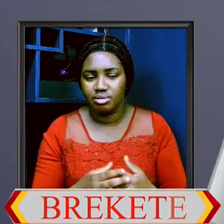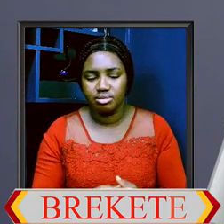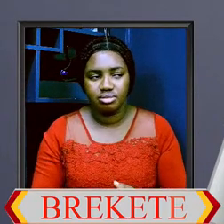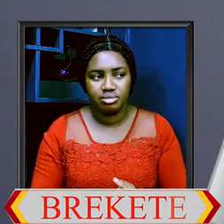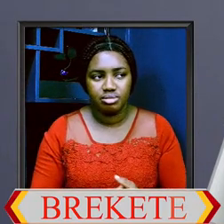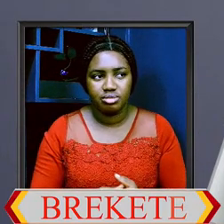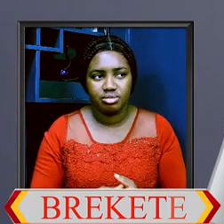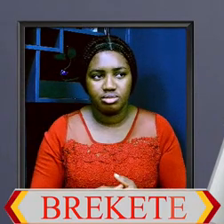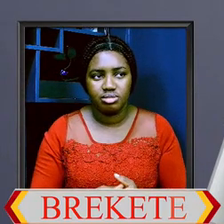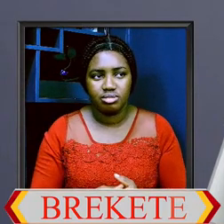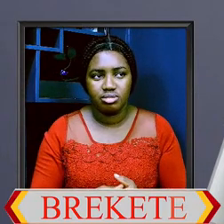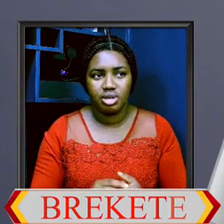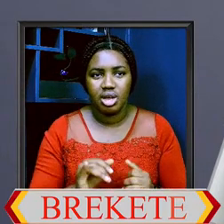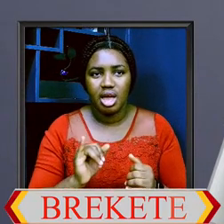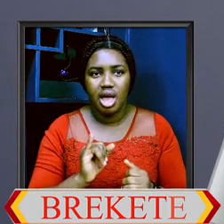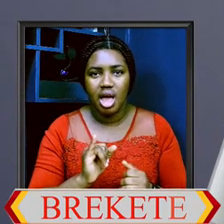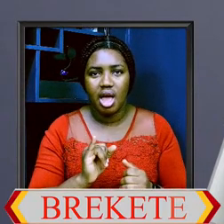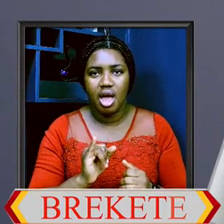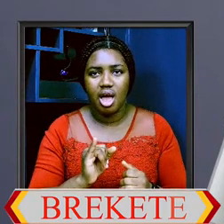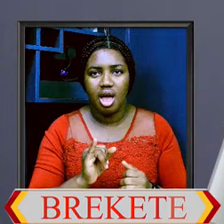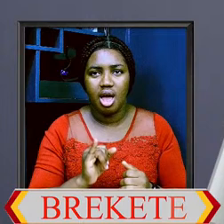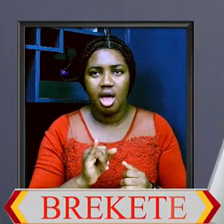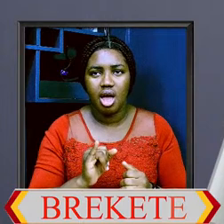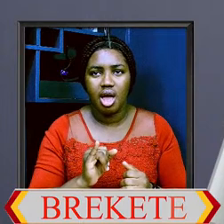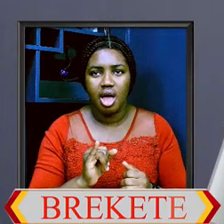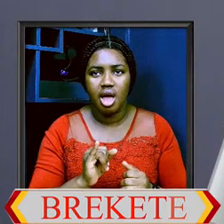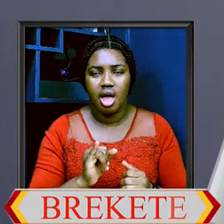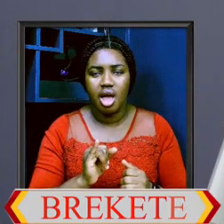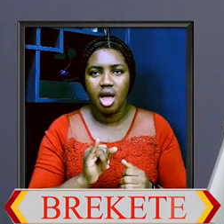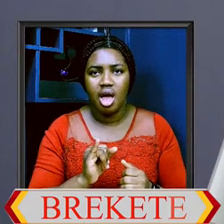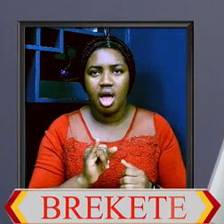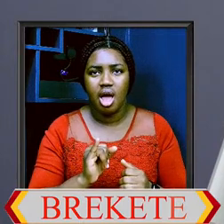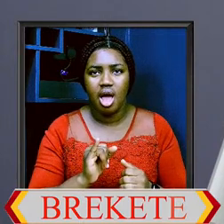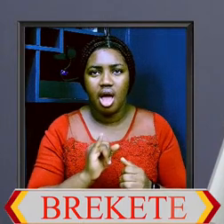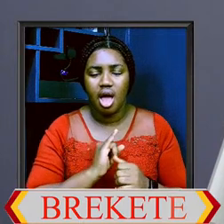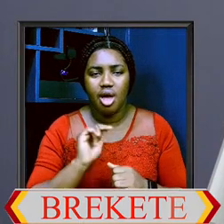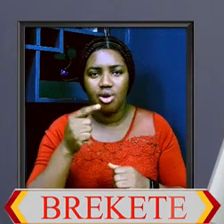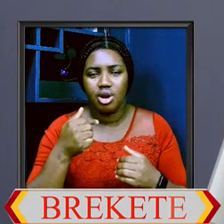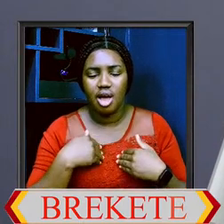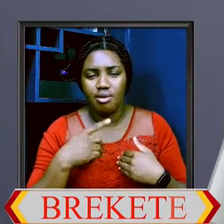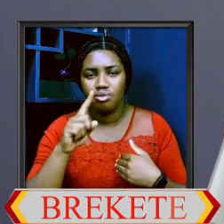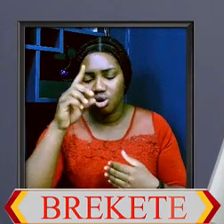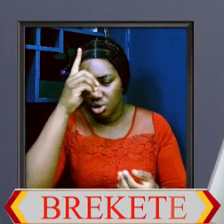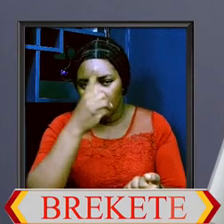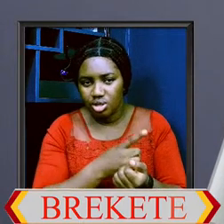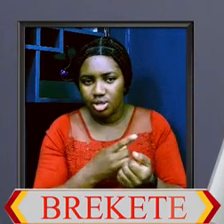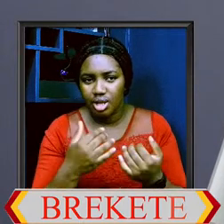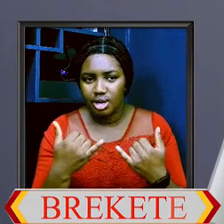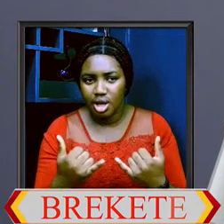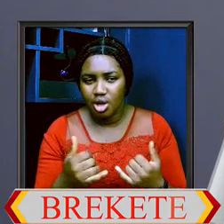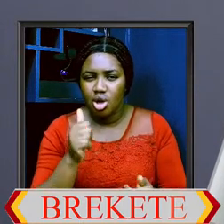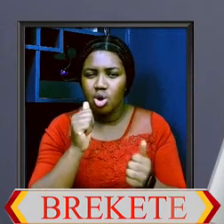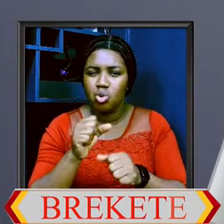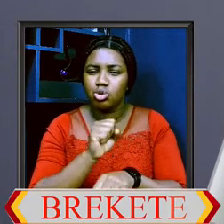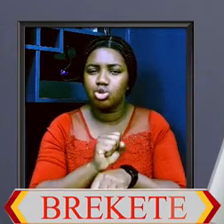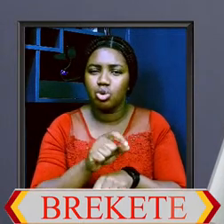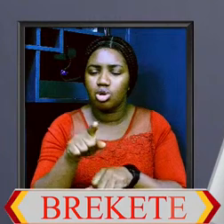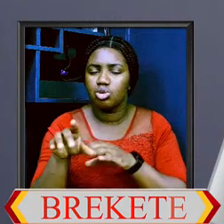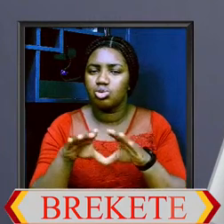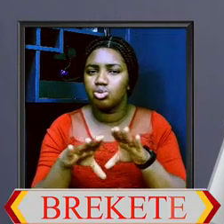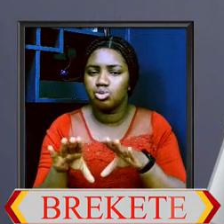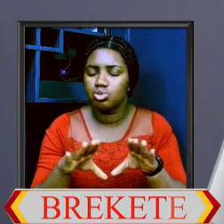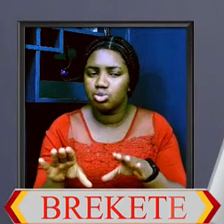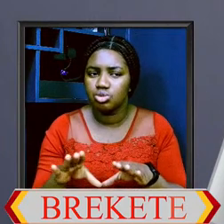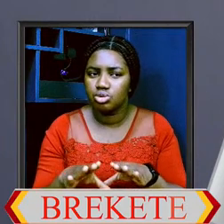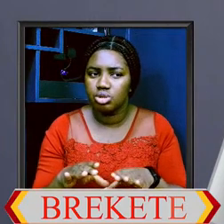how many I get now I only have one daughter now you have one daughter now yes sir which work you they